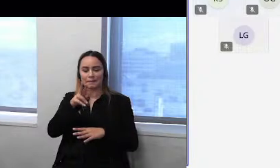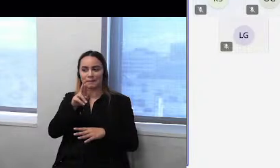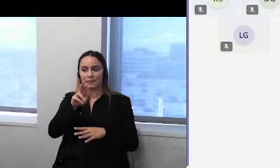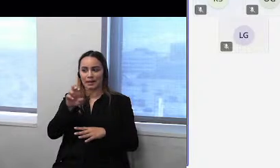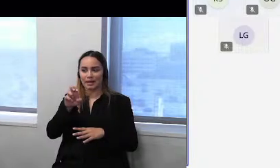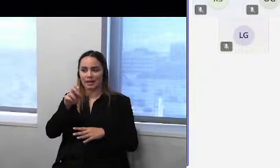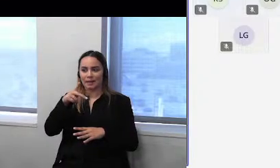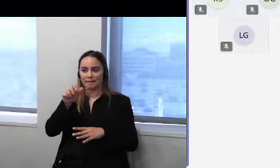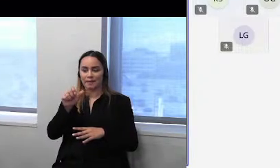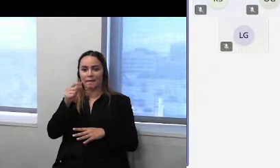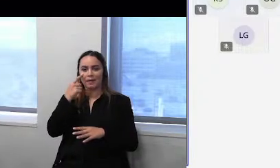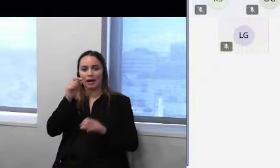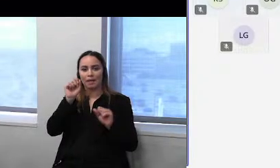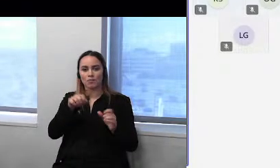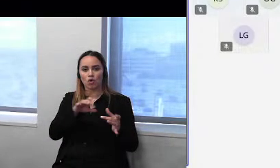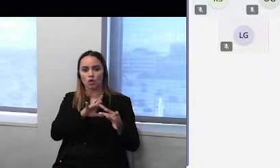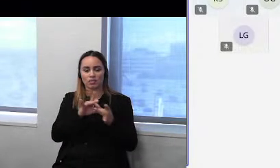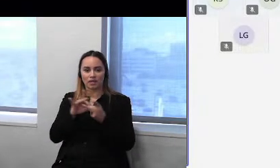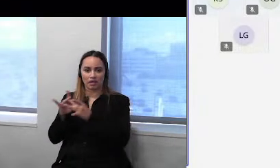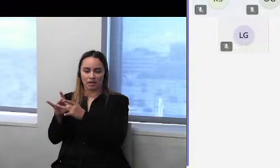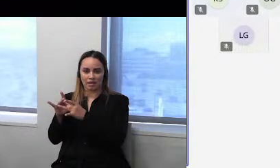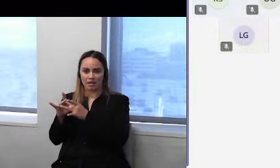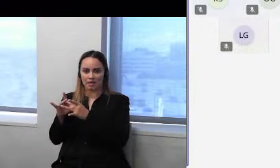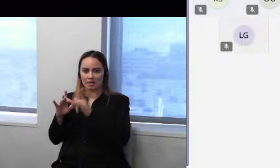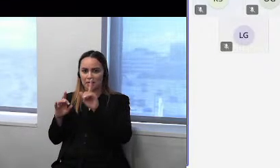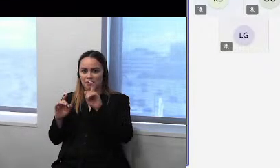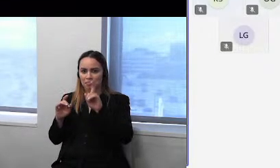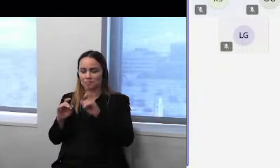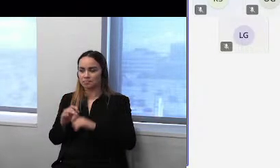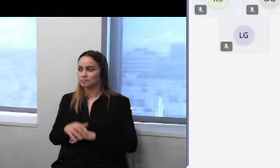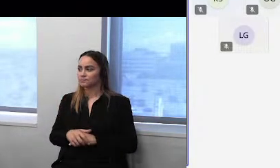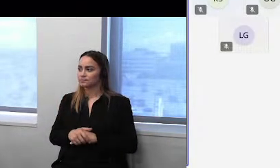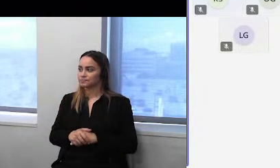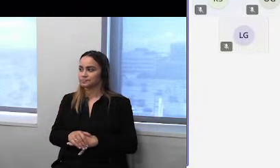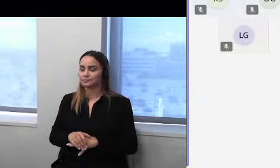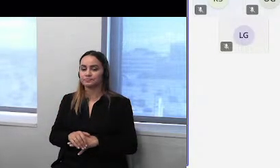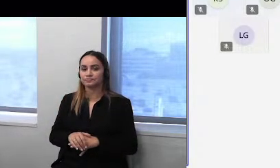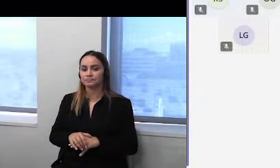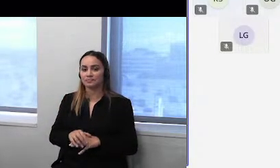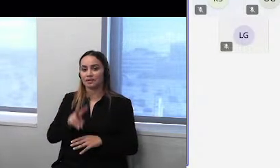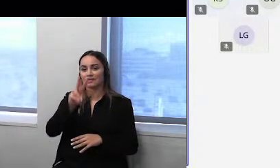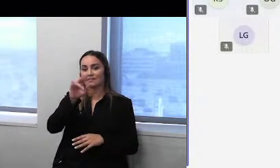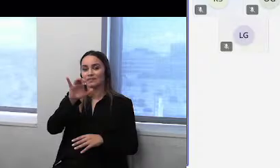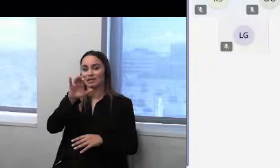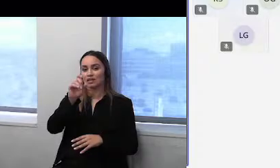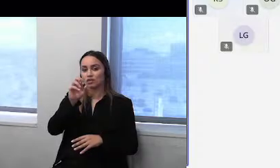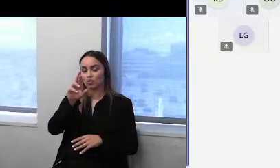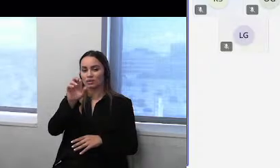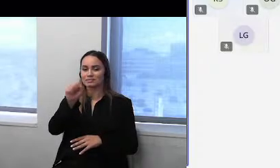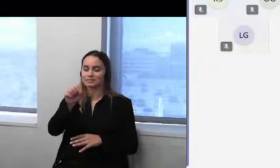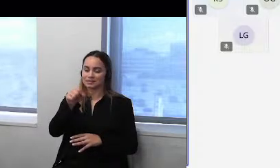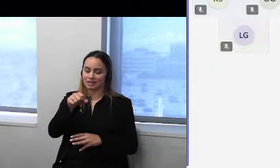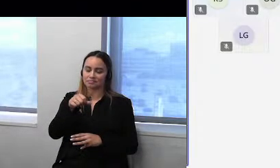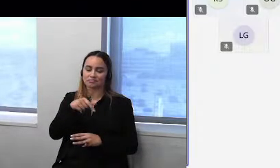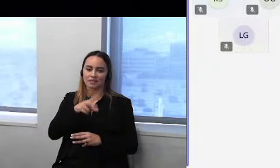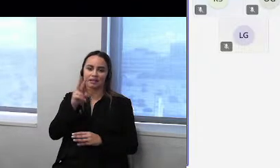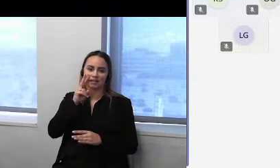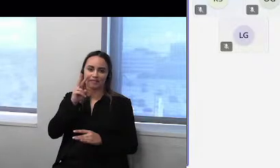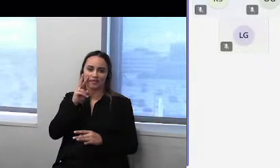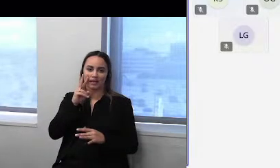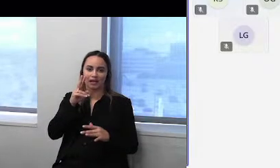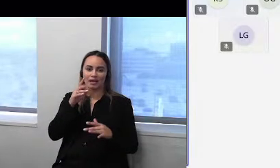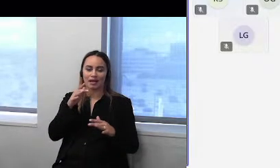and also for all the studies? Victor, if it has to do with any service assets prior to my existence or my